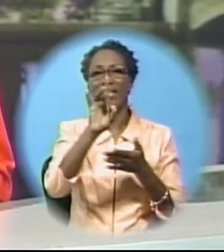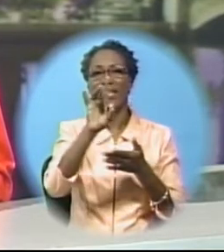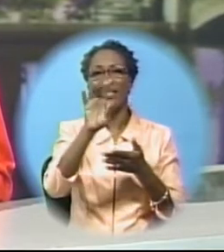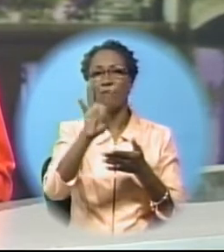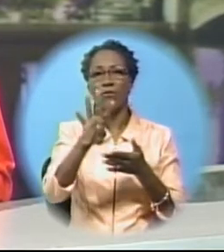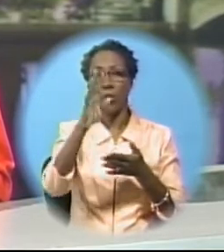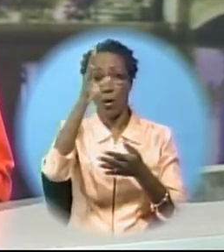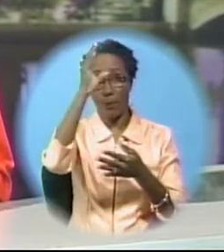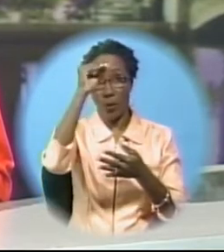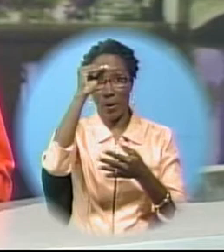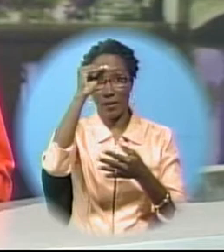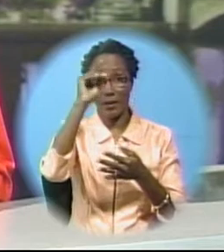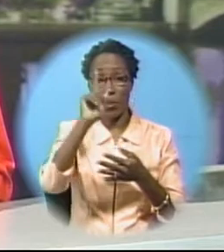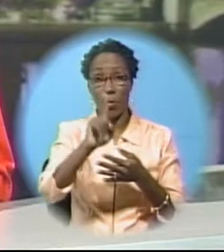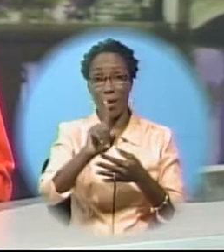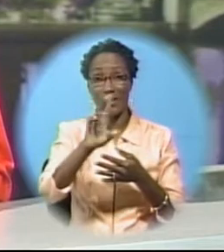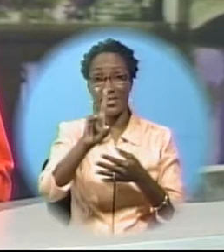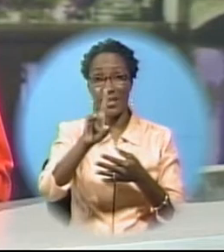1,784 males and